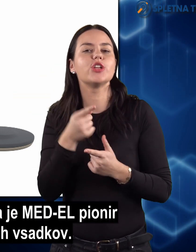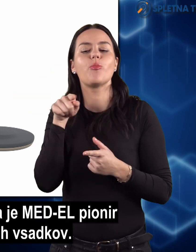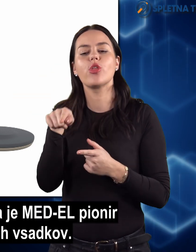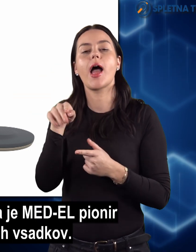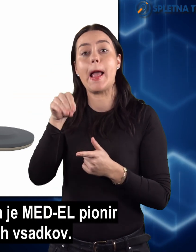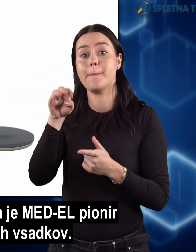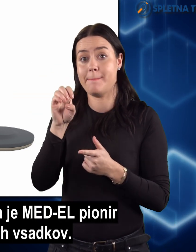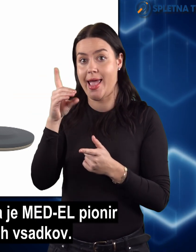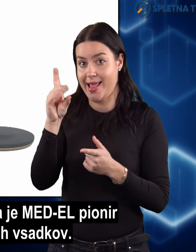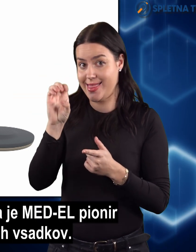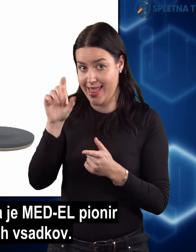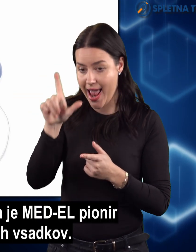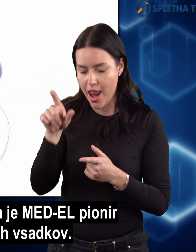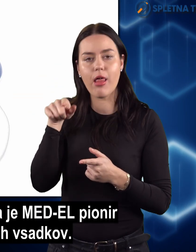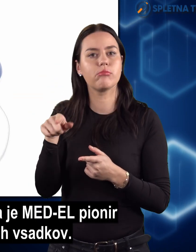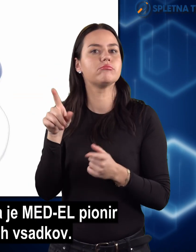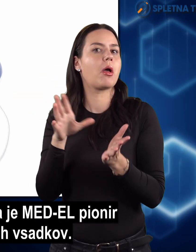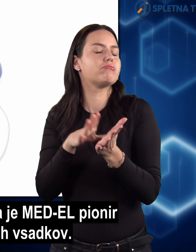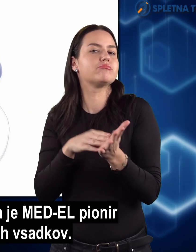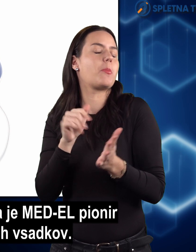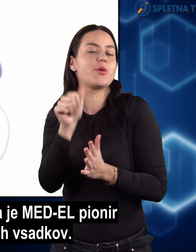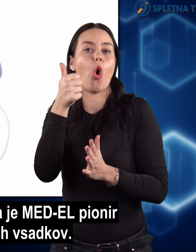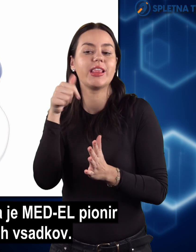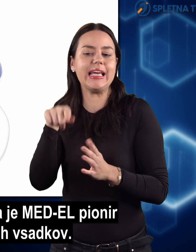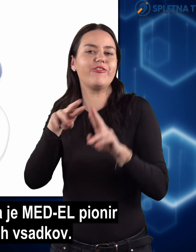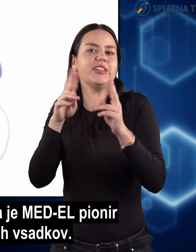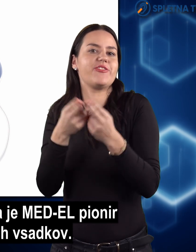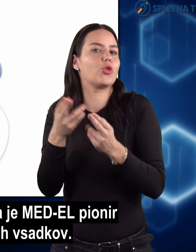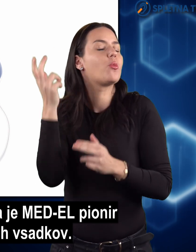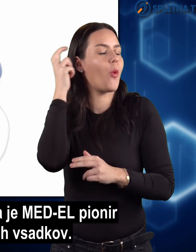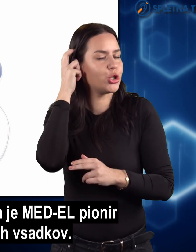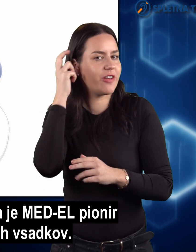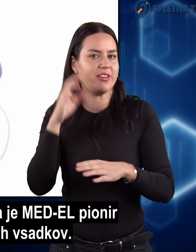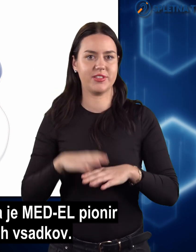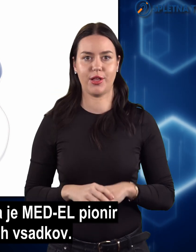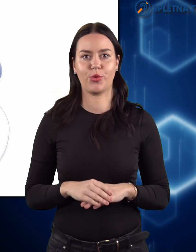Zato lahko rečemo, da je Med-El pionir v svetu polževih usadkov.